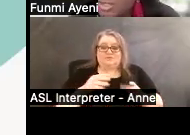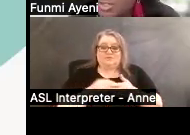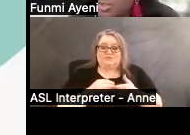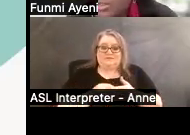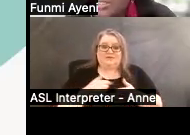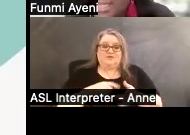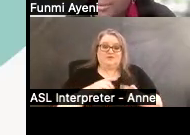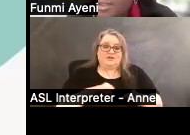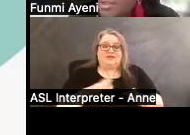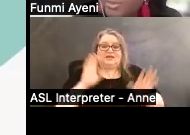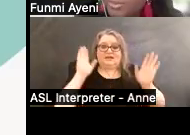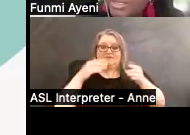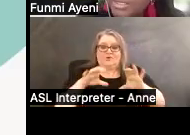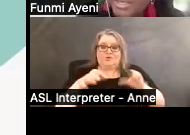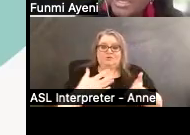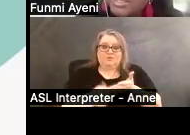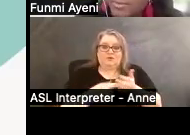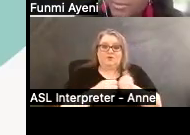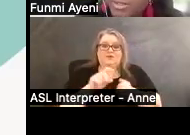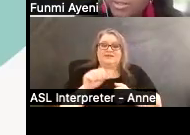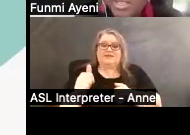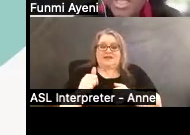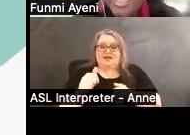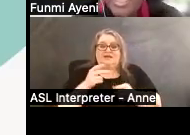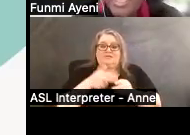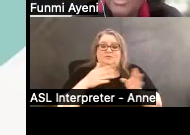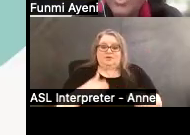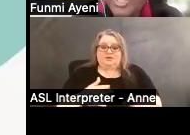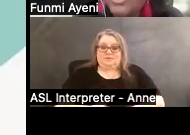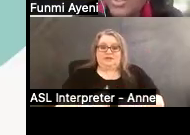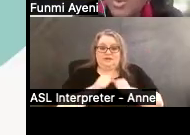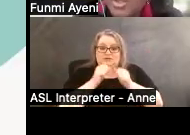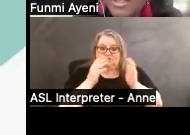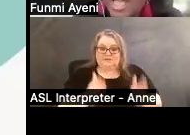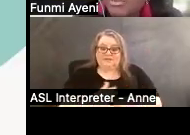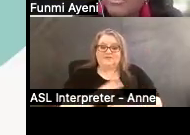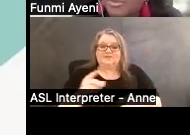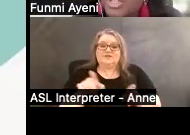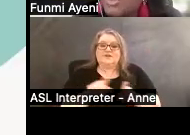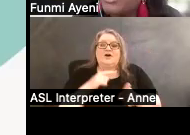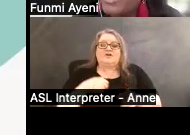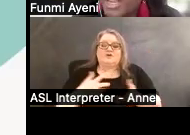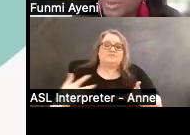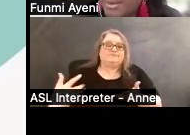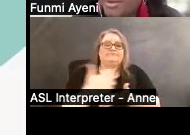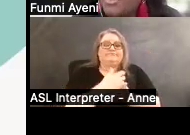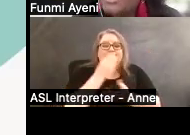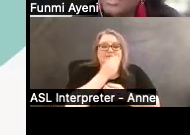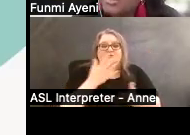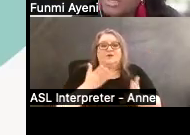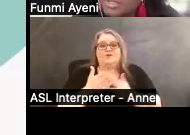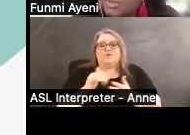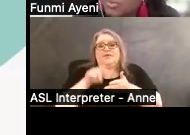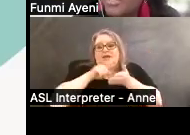group discussion with 10 of the participating survivors. And we also gathered information through that tracker